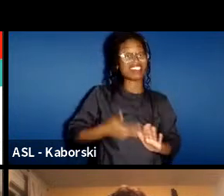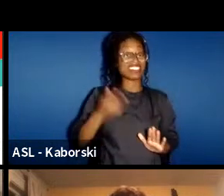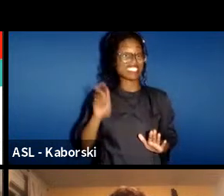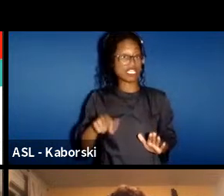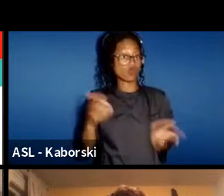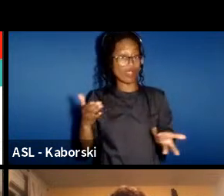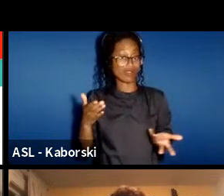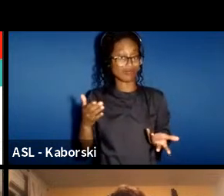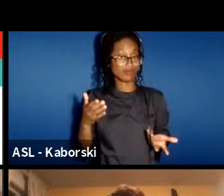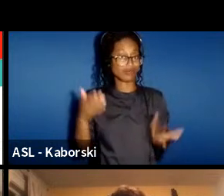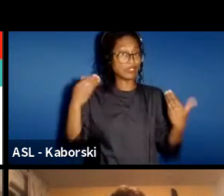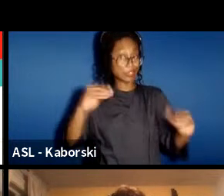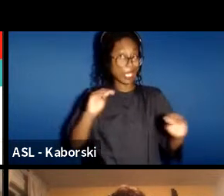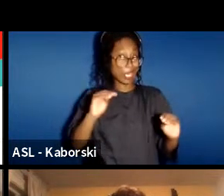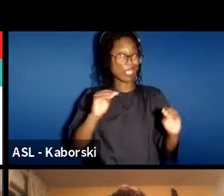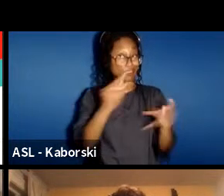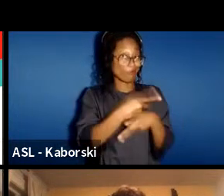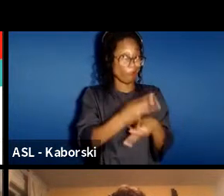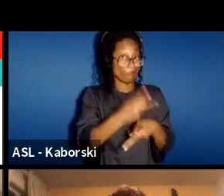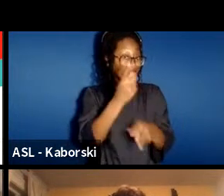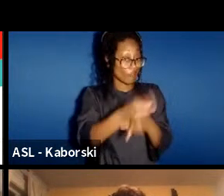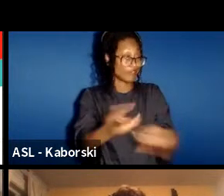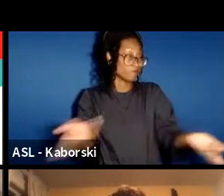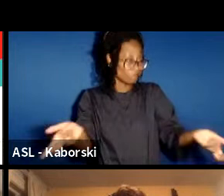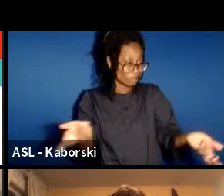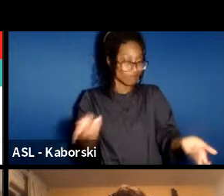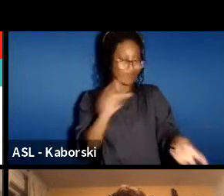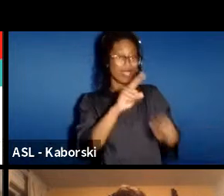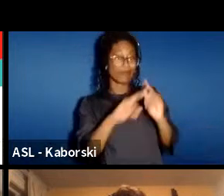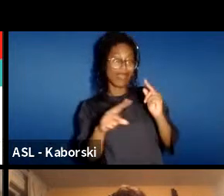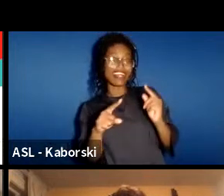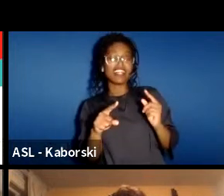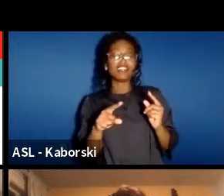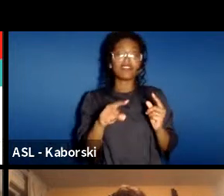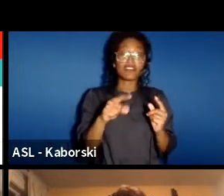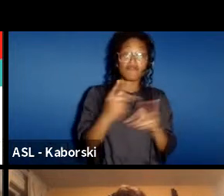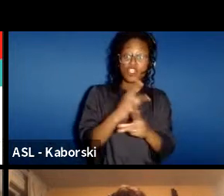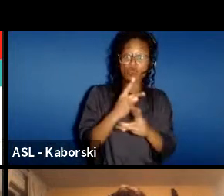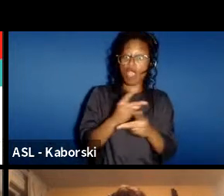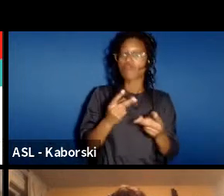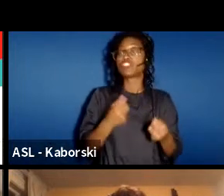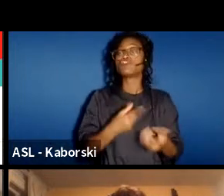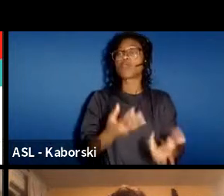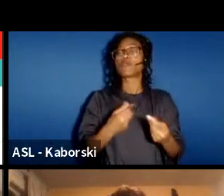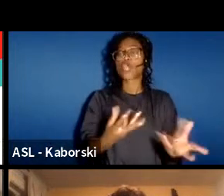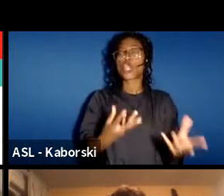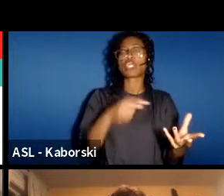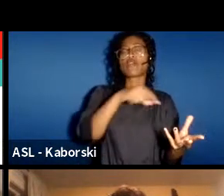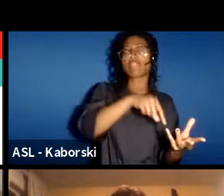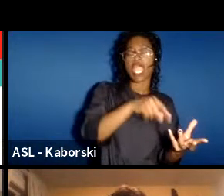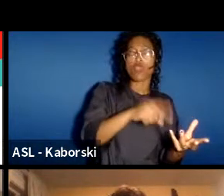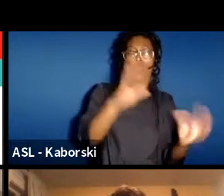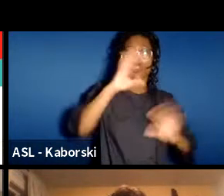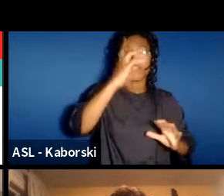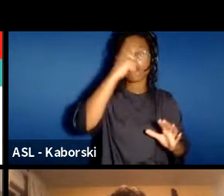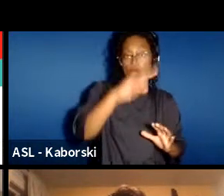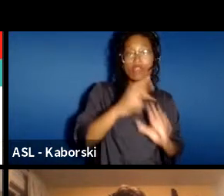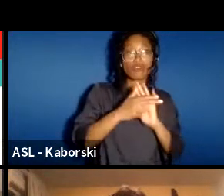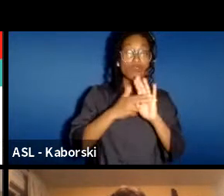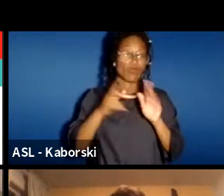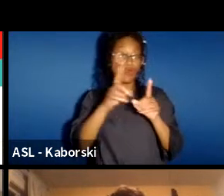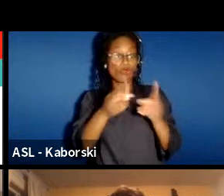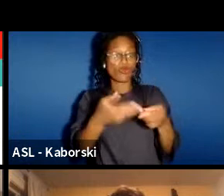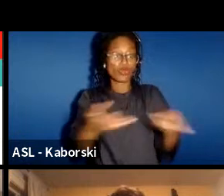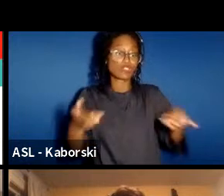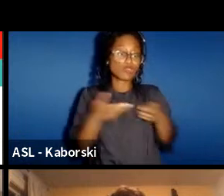is selling the product, right? So get to know what the distributors are looking for. Talk to regional brand managers. What are they